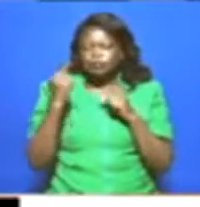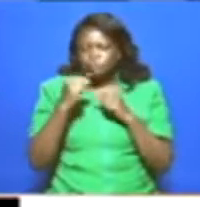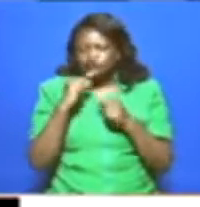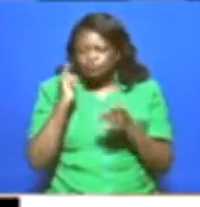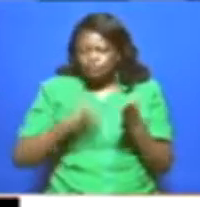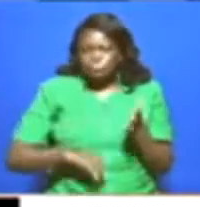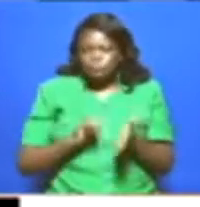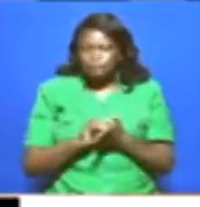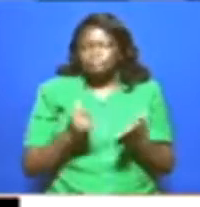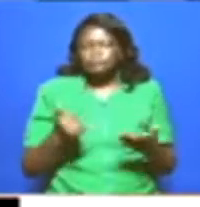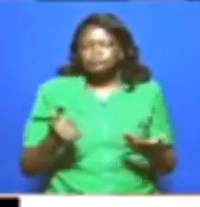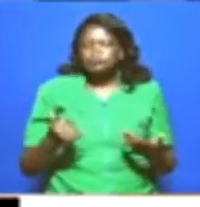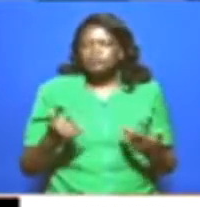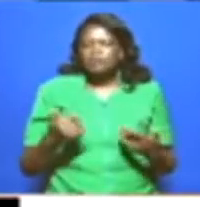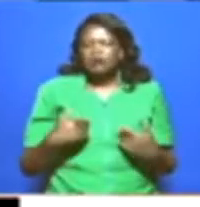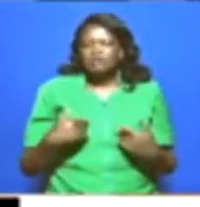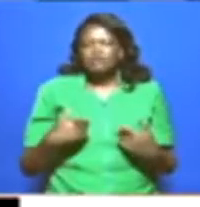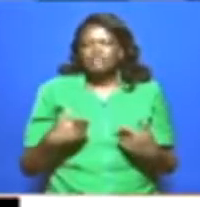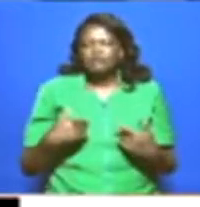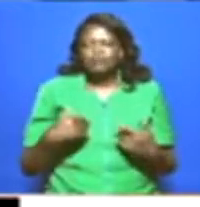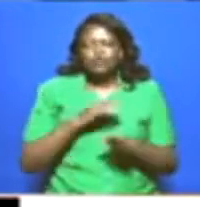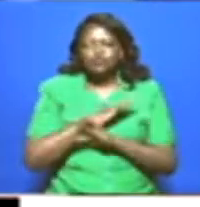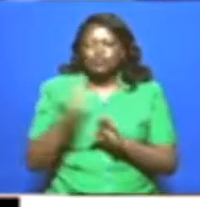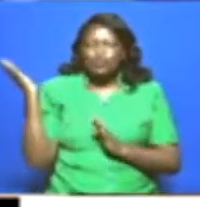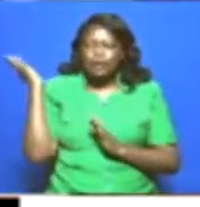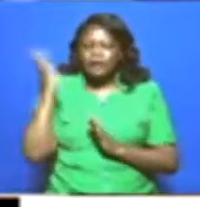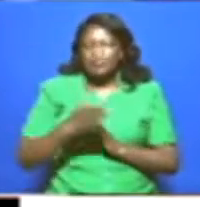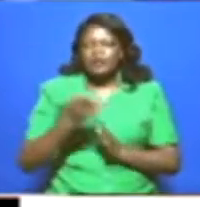will be no direct tickets.